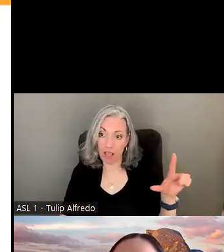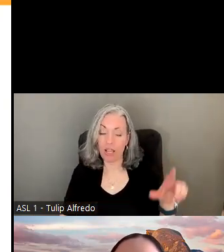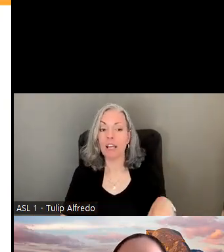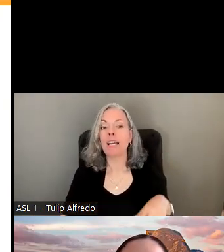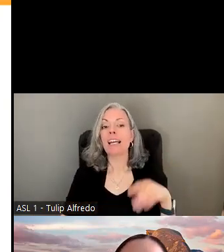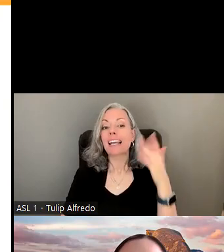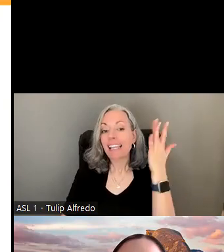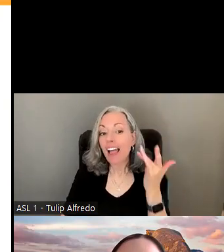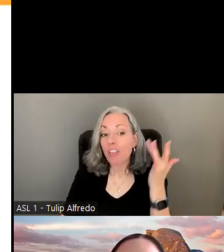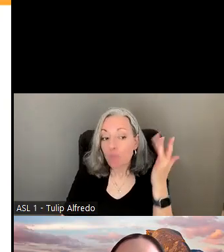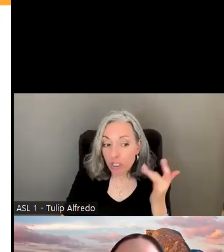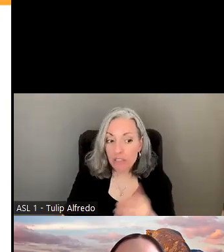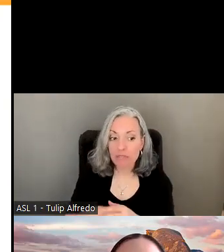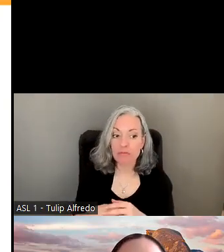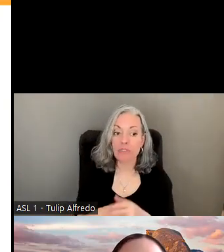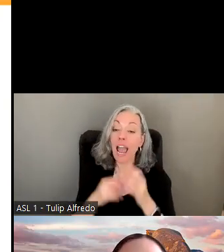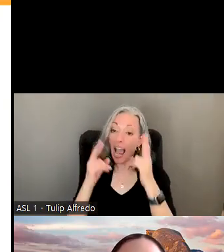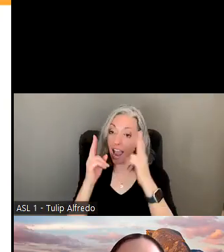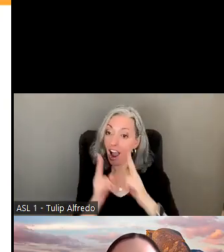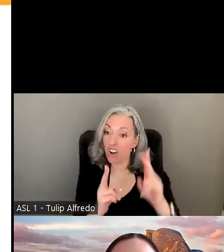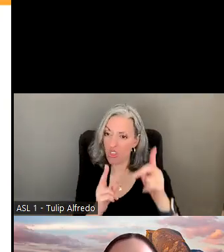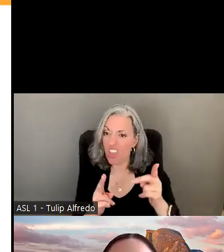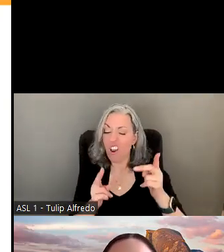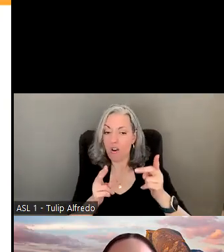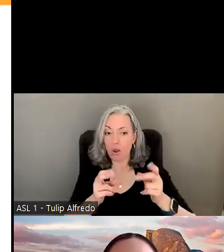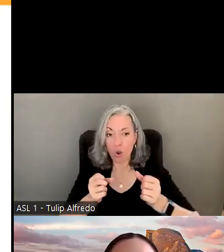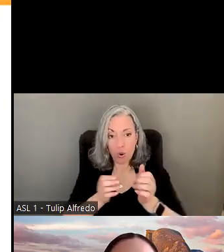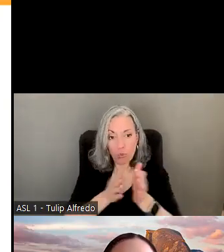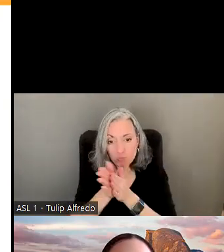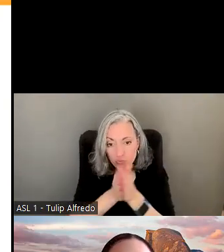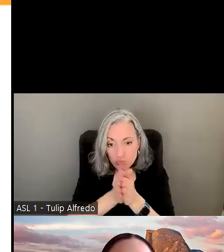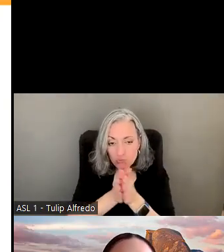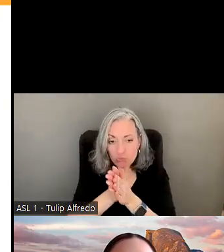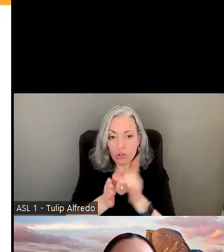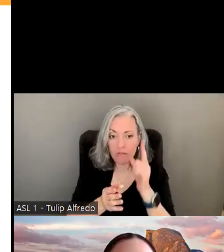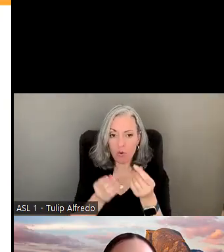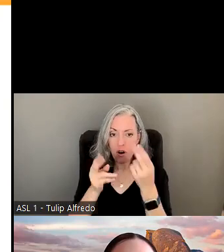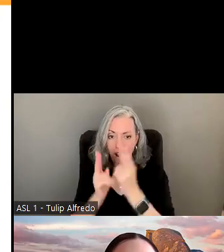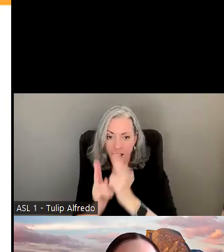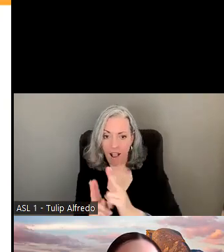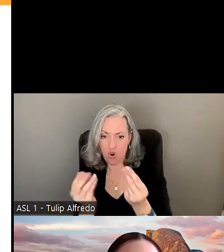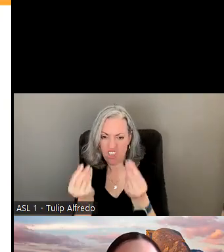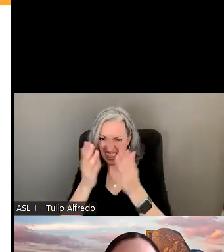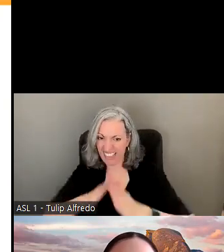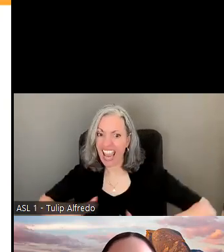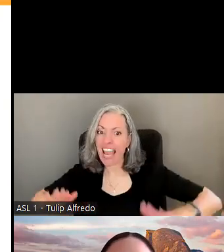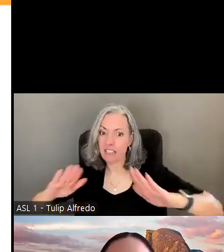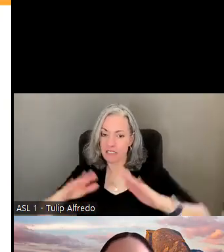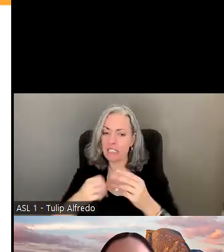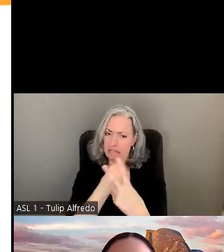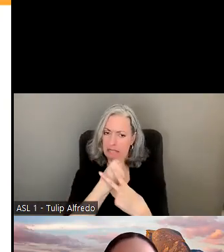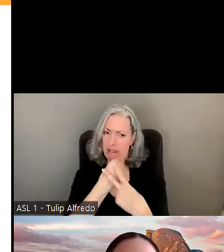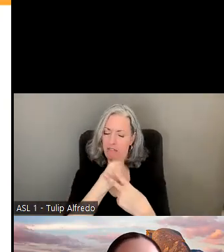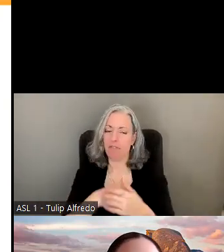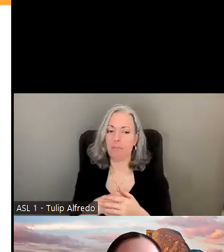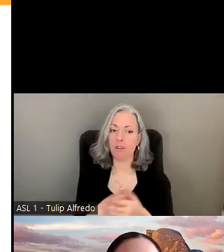Maidu people and honor their resilience and cultural preservation. So with that, I'm going to go ahead and turn that back